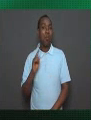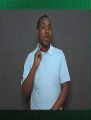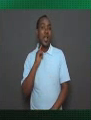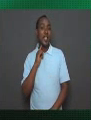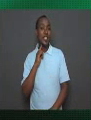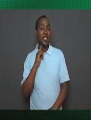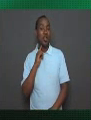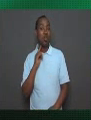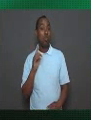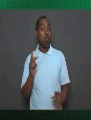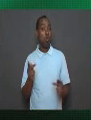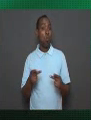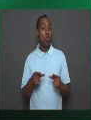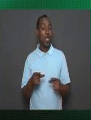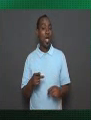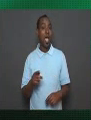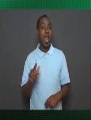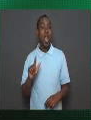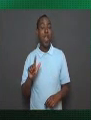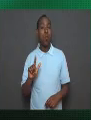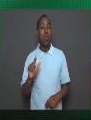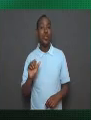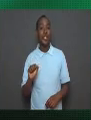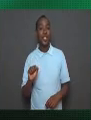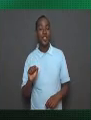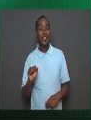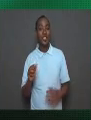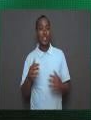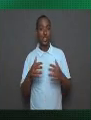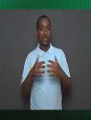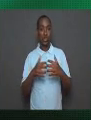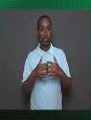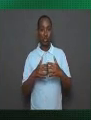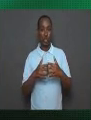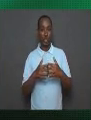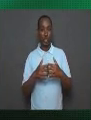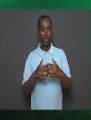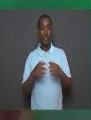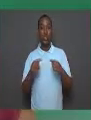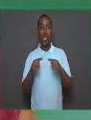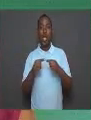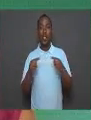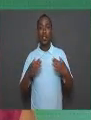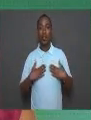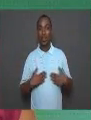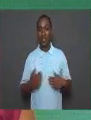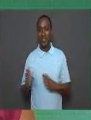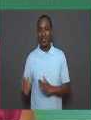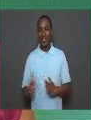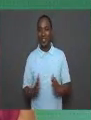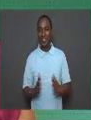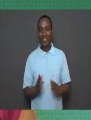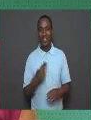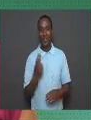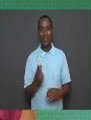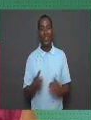site where lymphocytes join together to make antibodies. Did